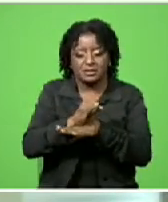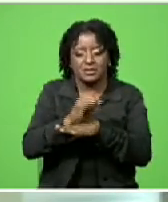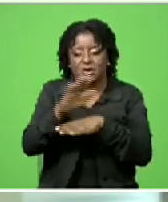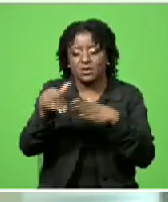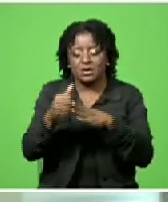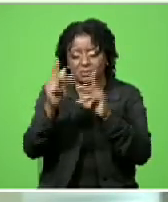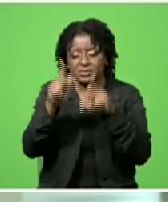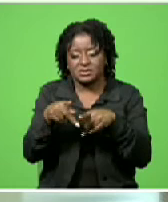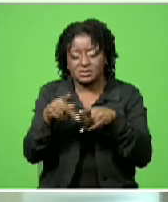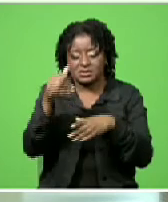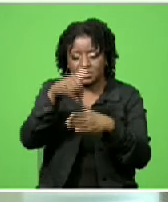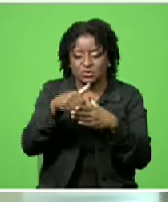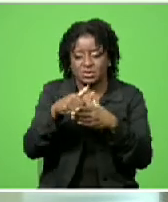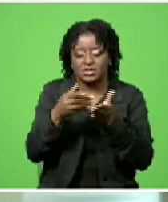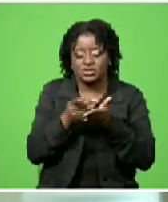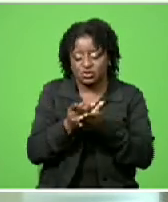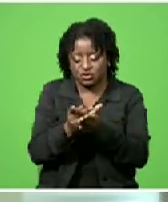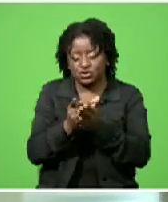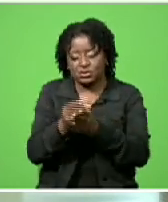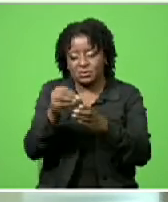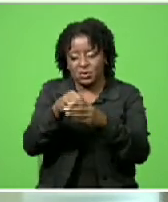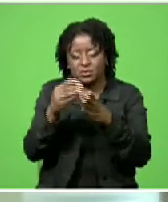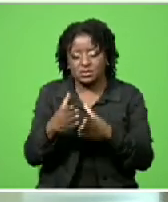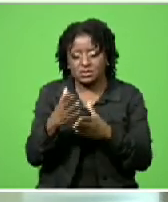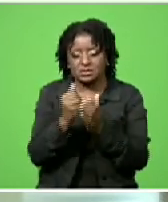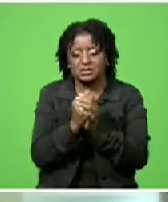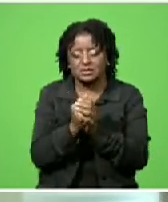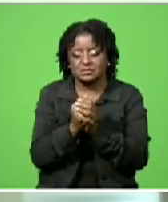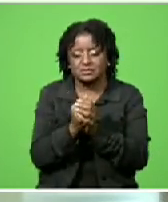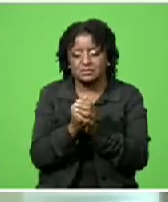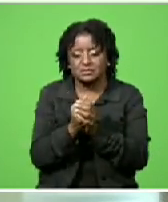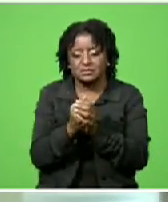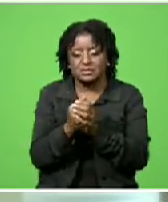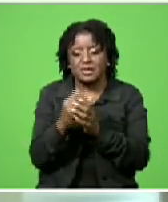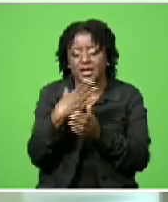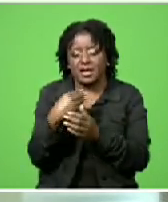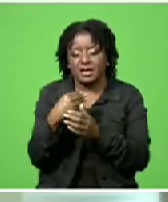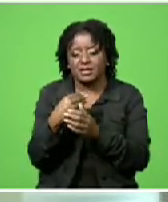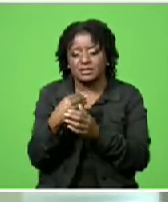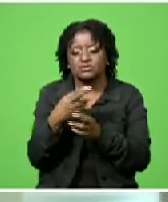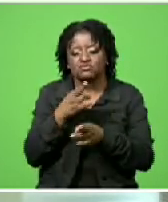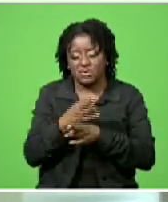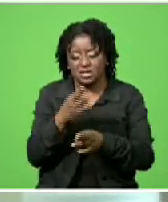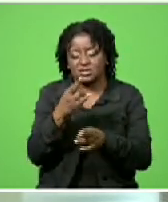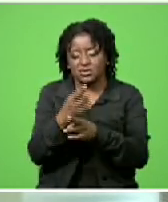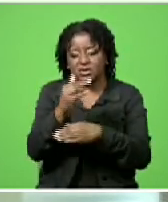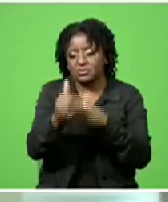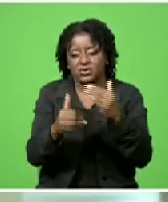and the importance of this role from the regulatory process is immeasurable.